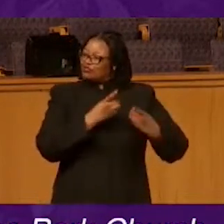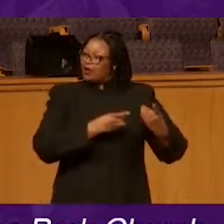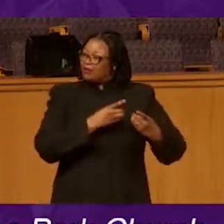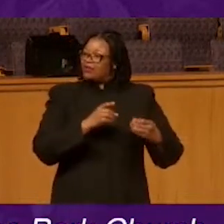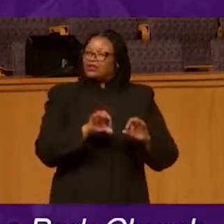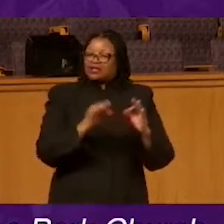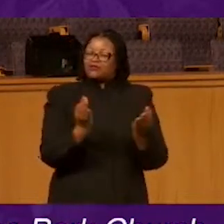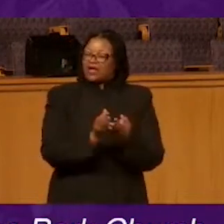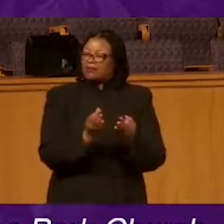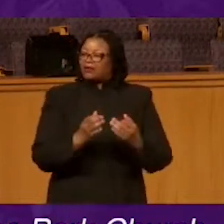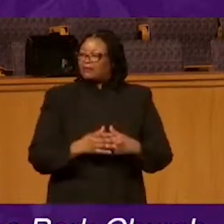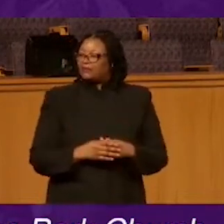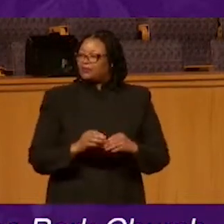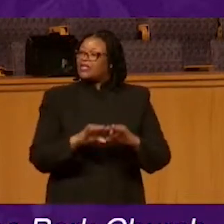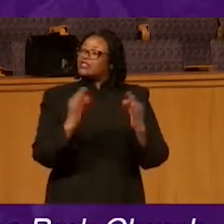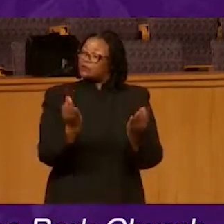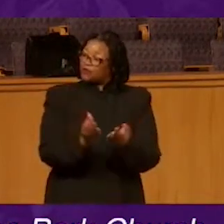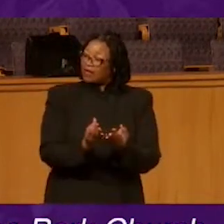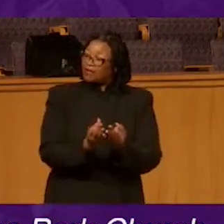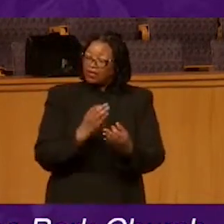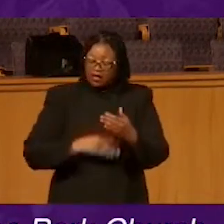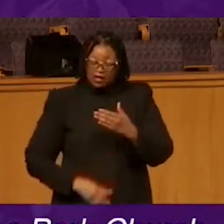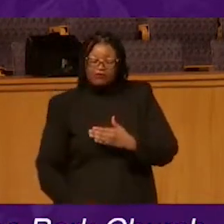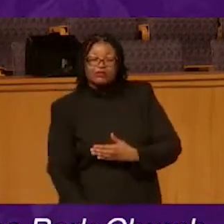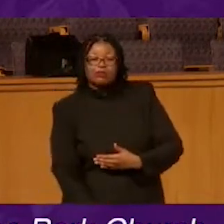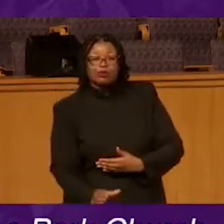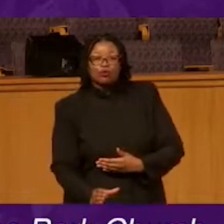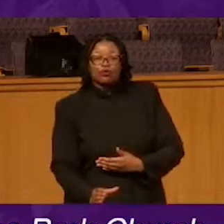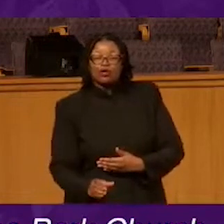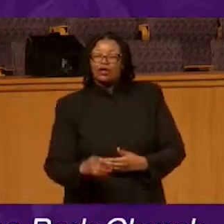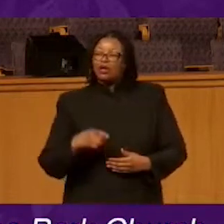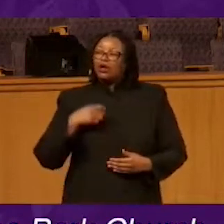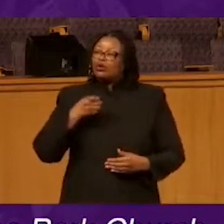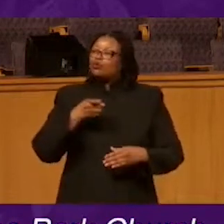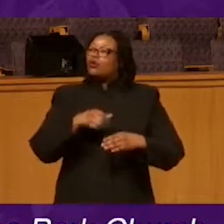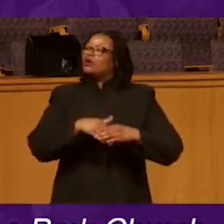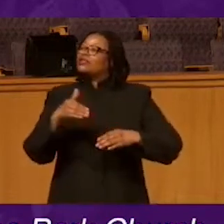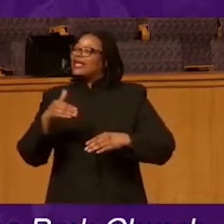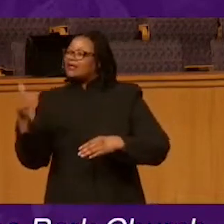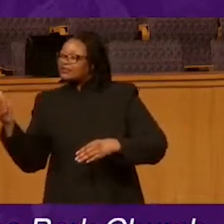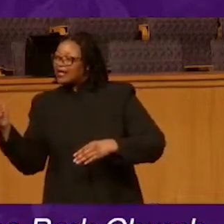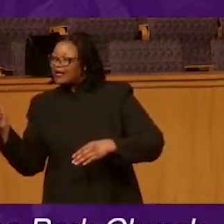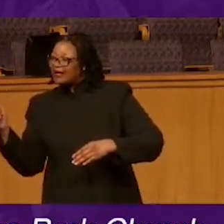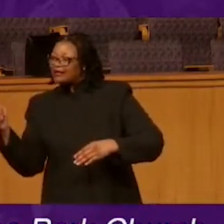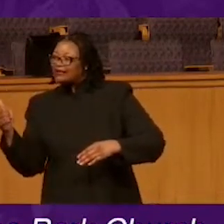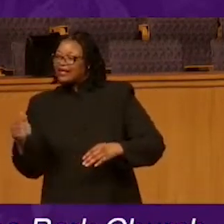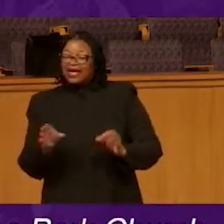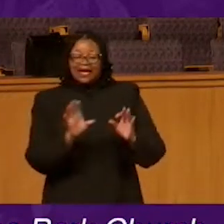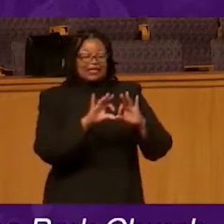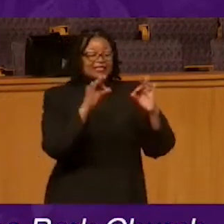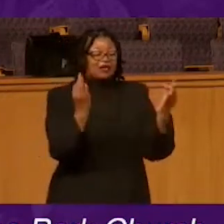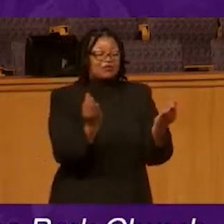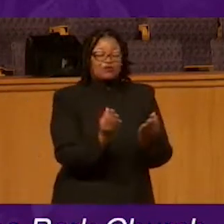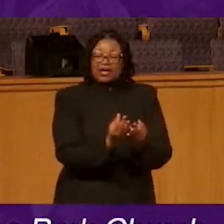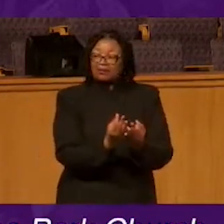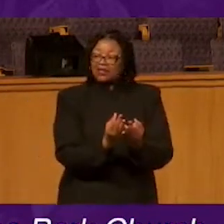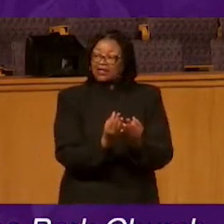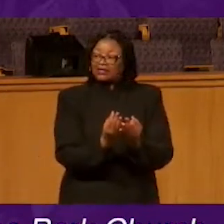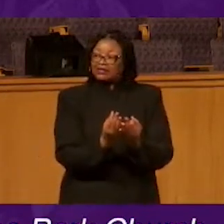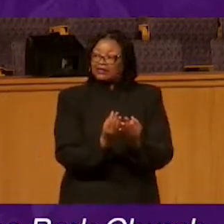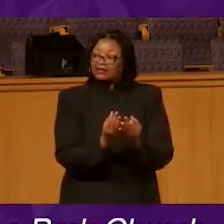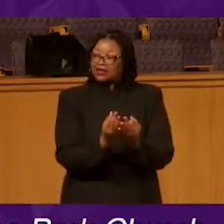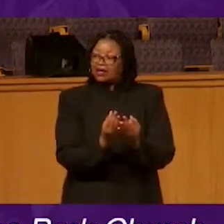There's the family of his birth, who are on the outside, and there's the family of his